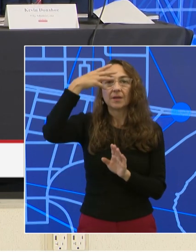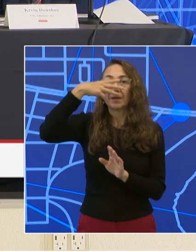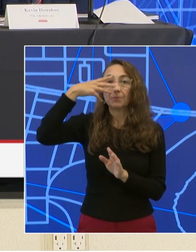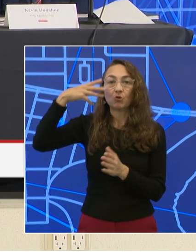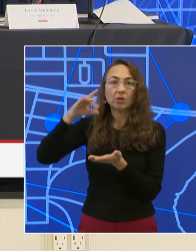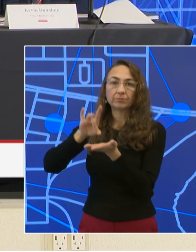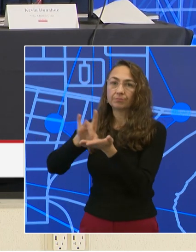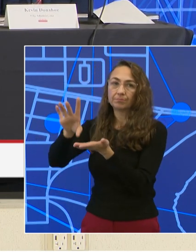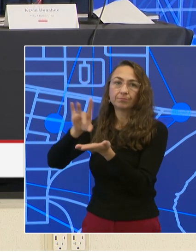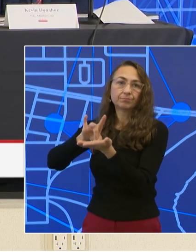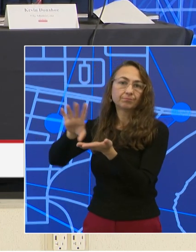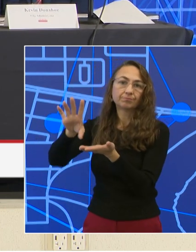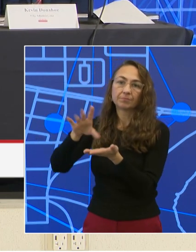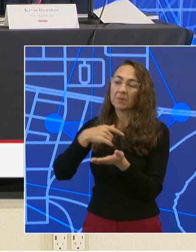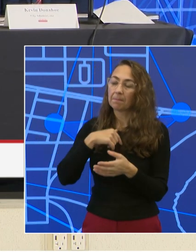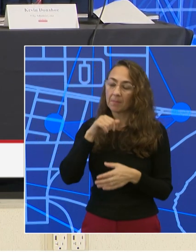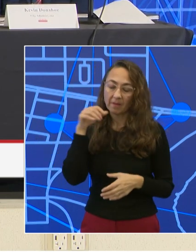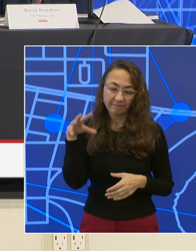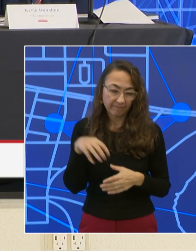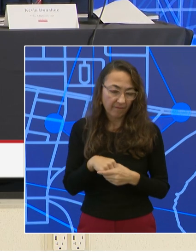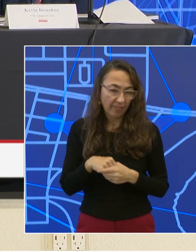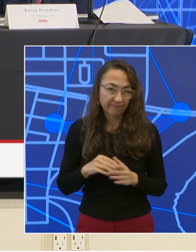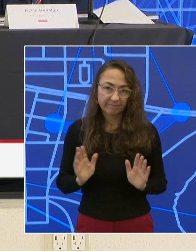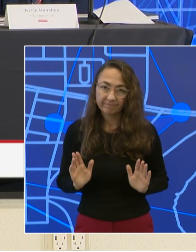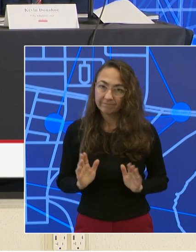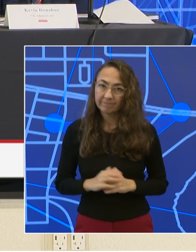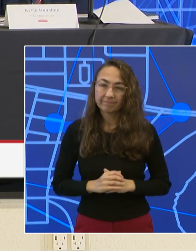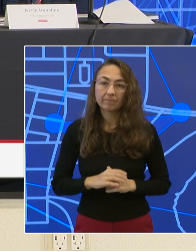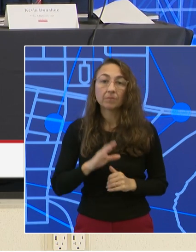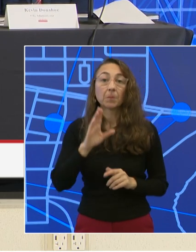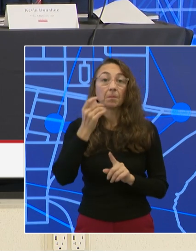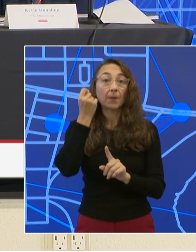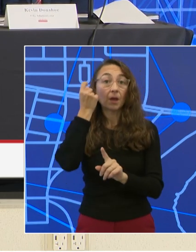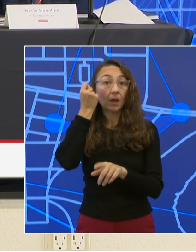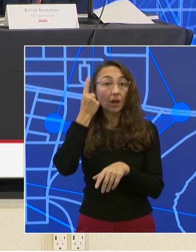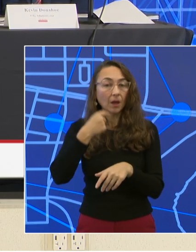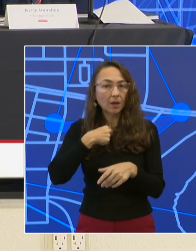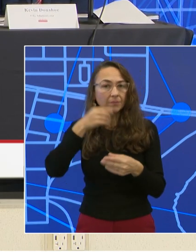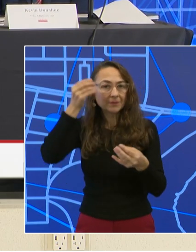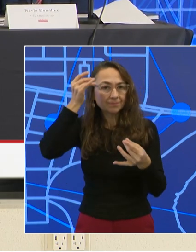we have to be mindful of what is coming from the federal government.